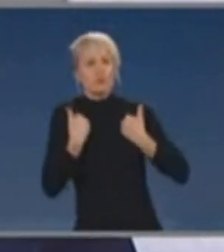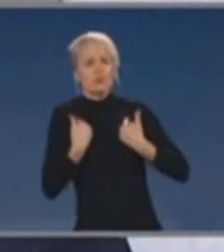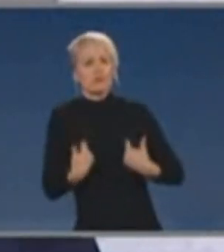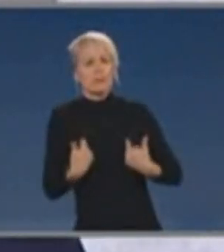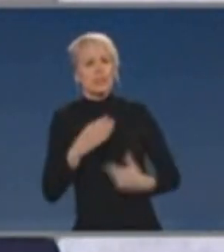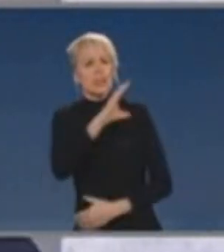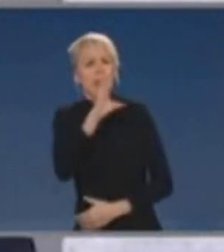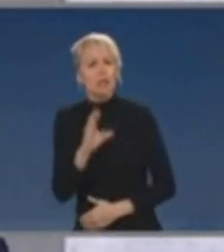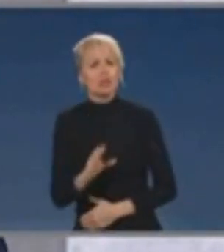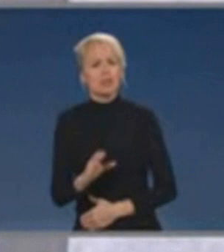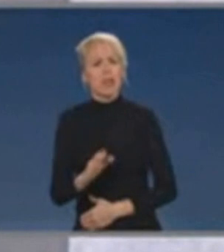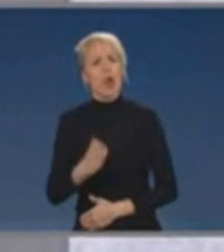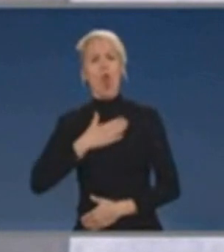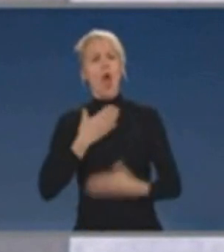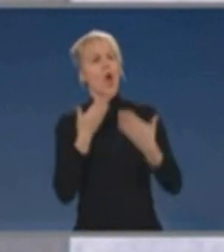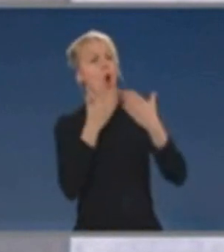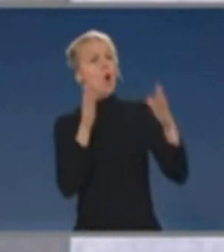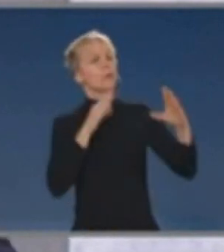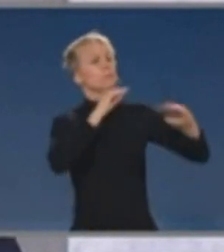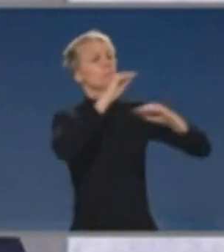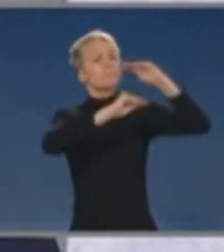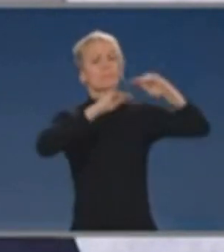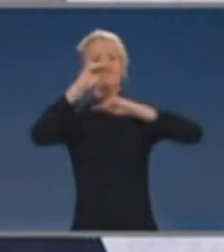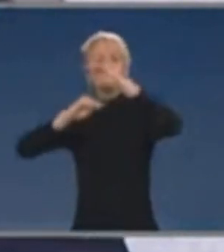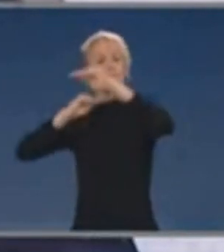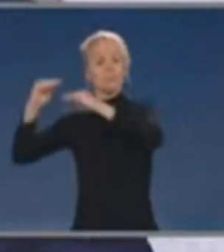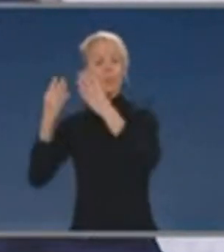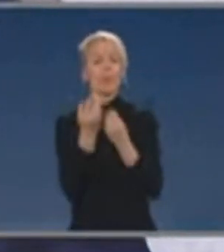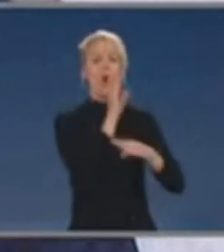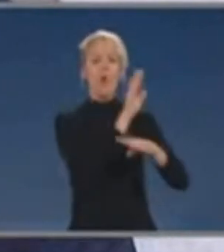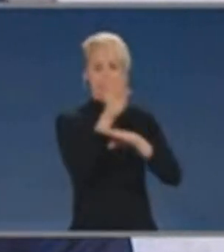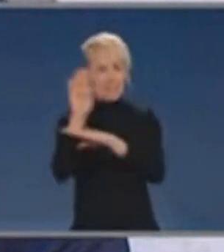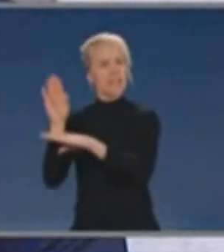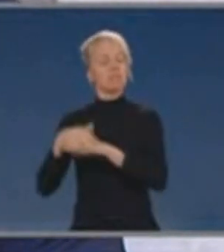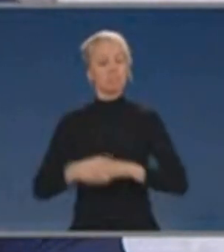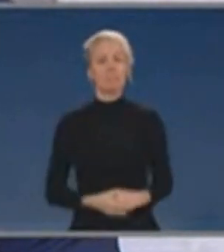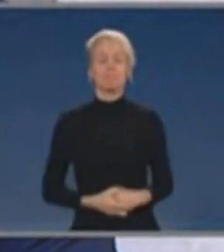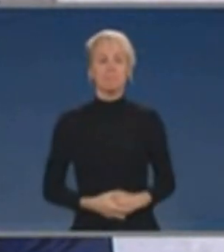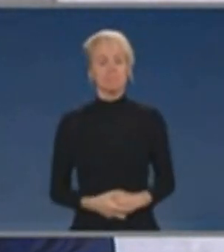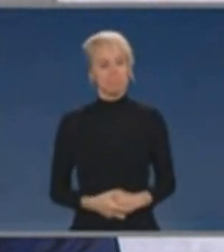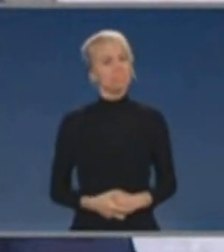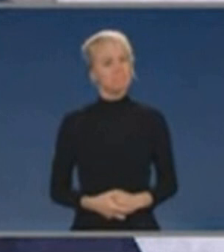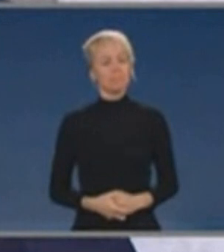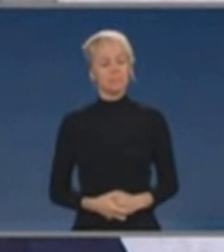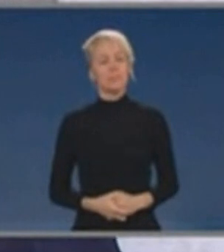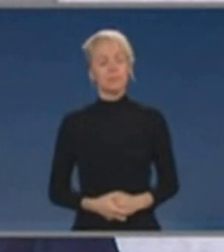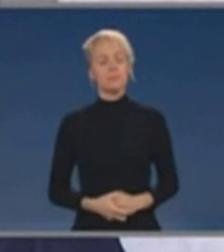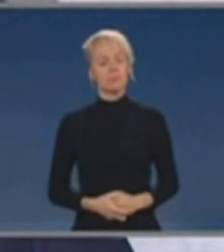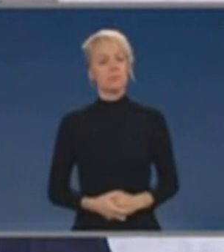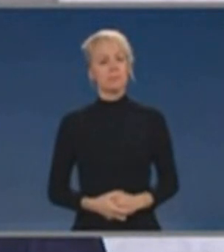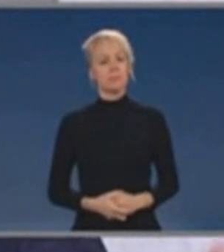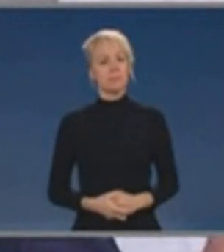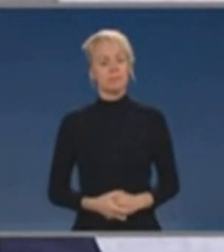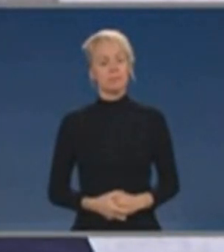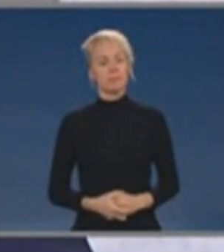of time because we are an outward-looking, open, trading economy. This has been one of